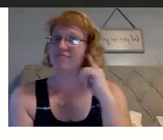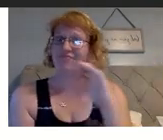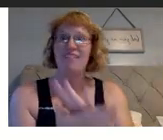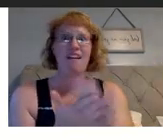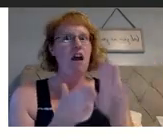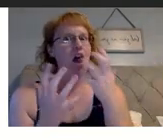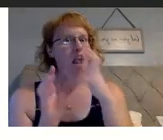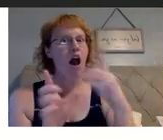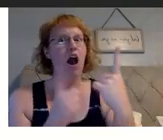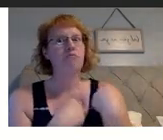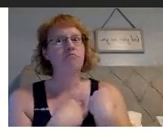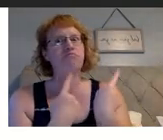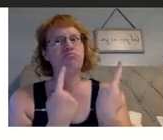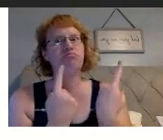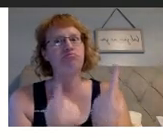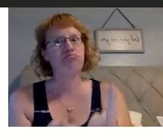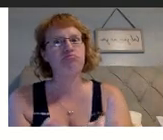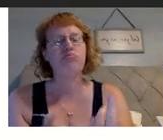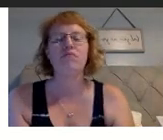hot it's been lately.